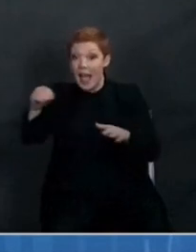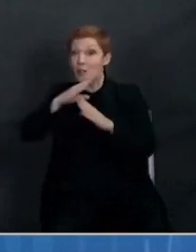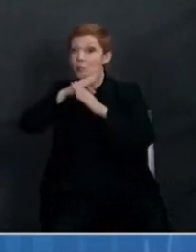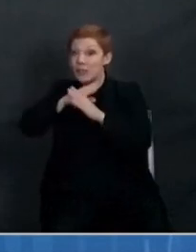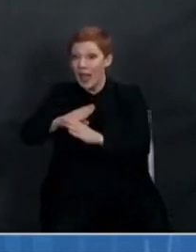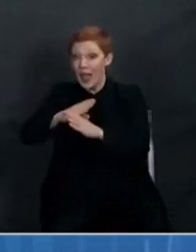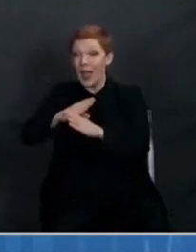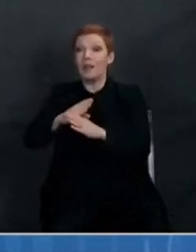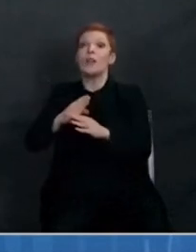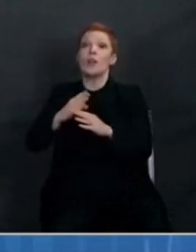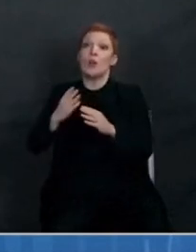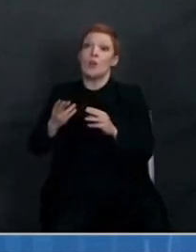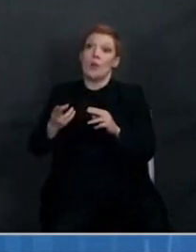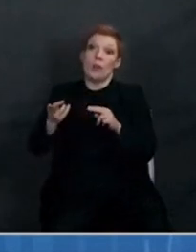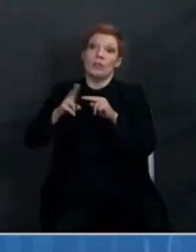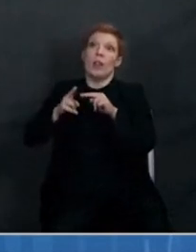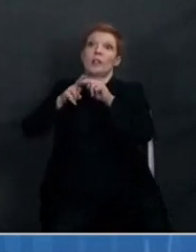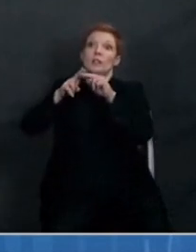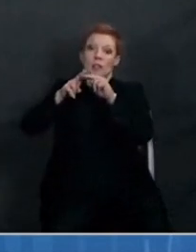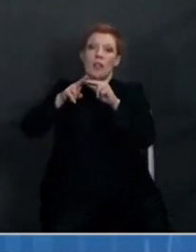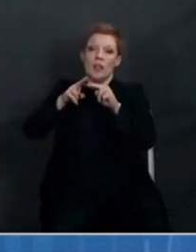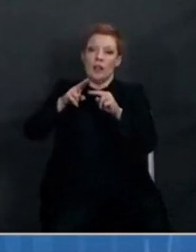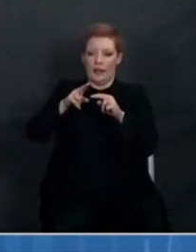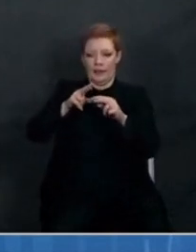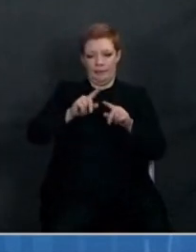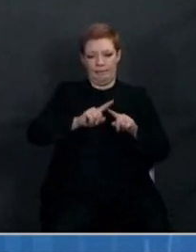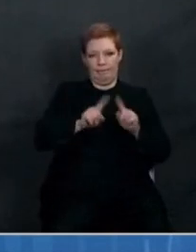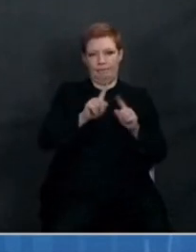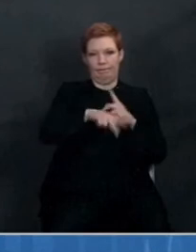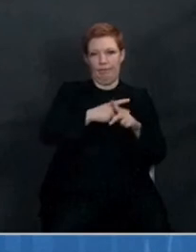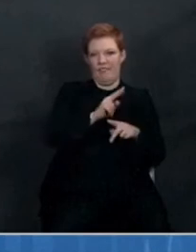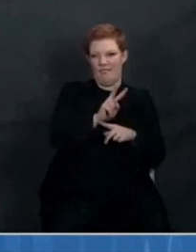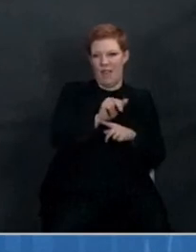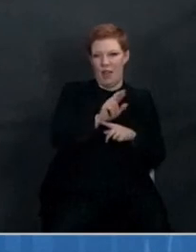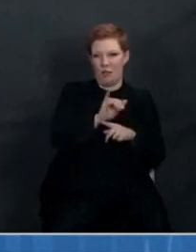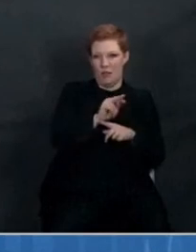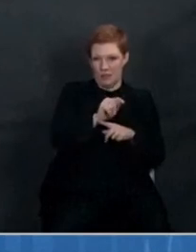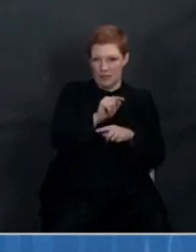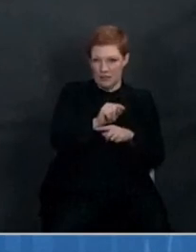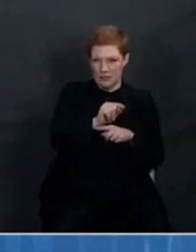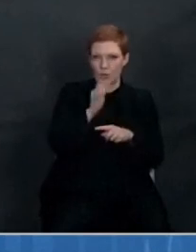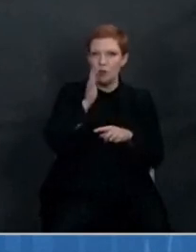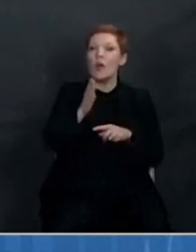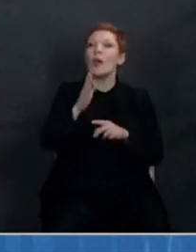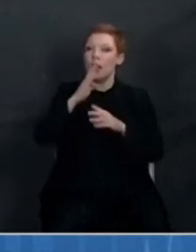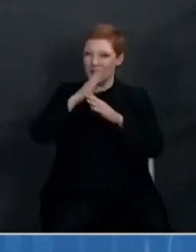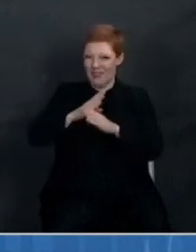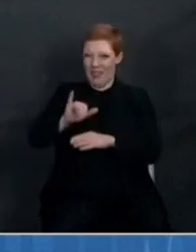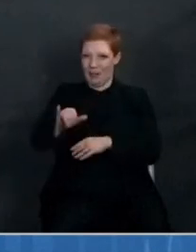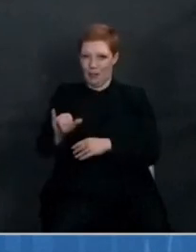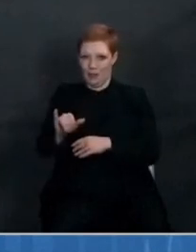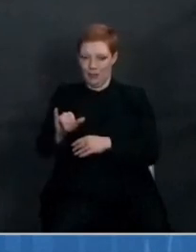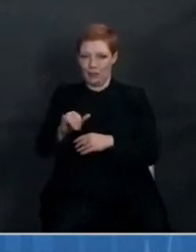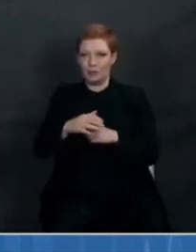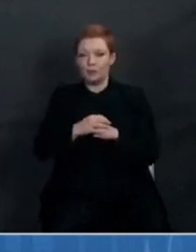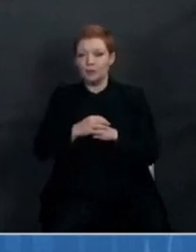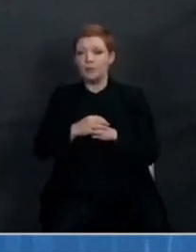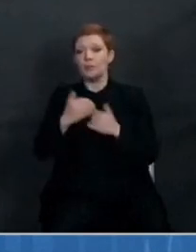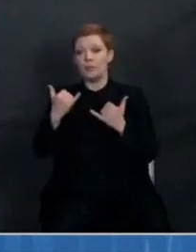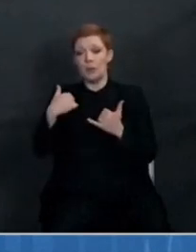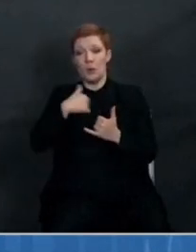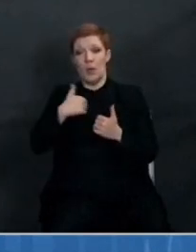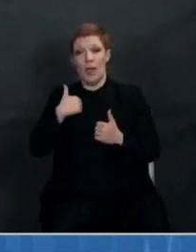we want to make sure we're part of a global community, and we recently have joined the COVAX, which is a consortium to get